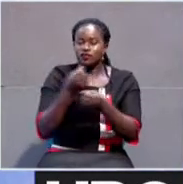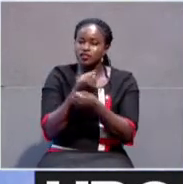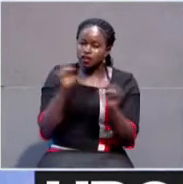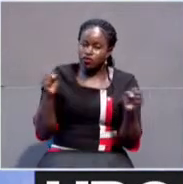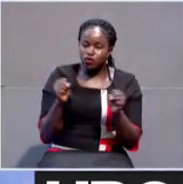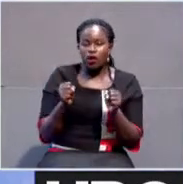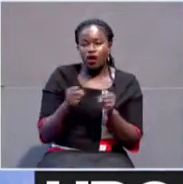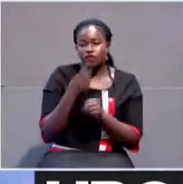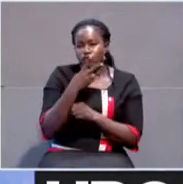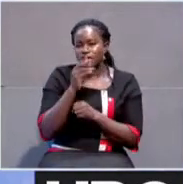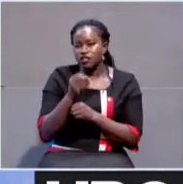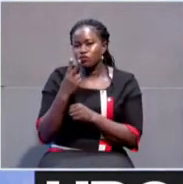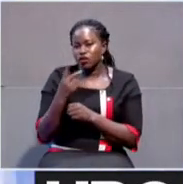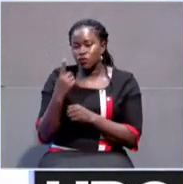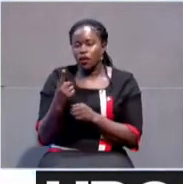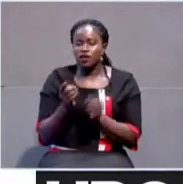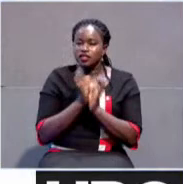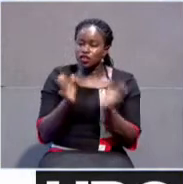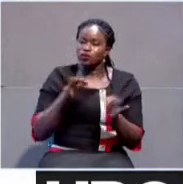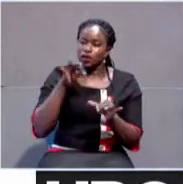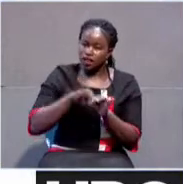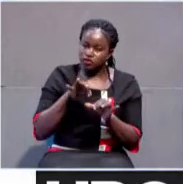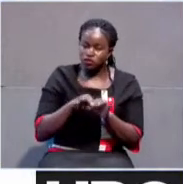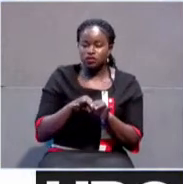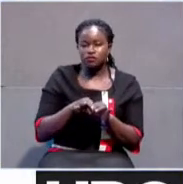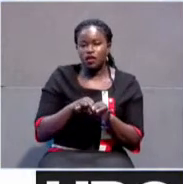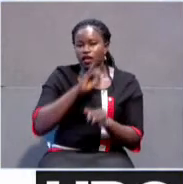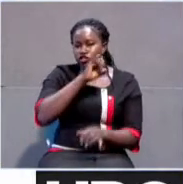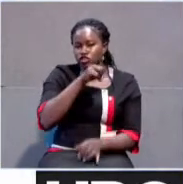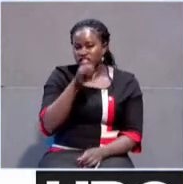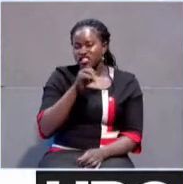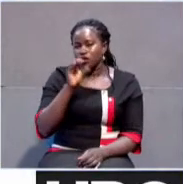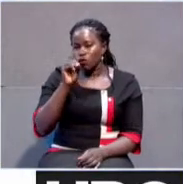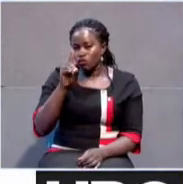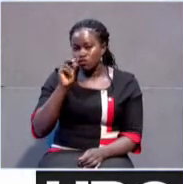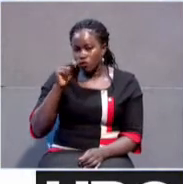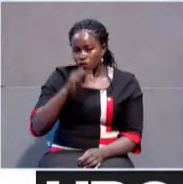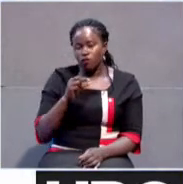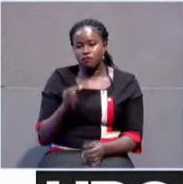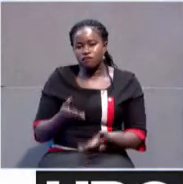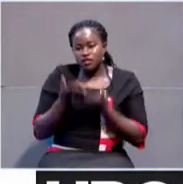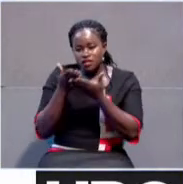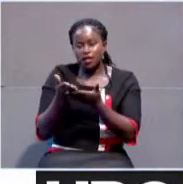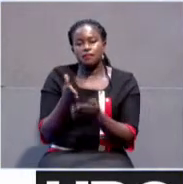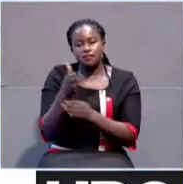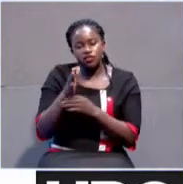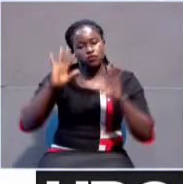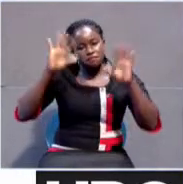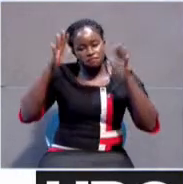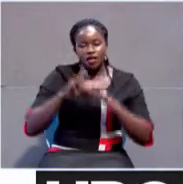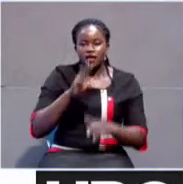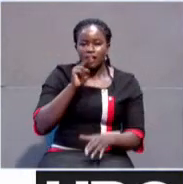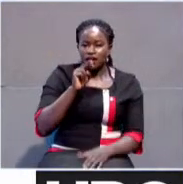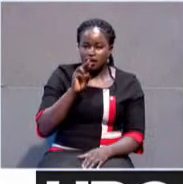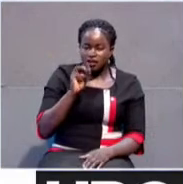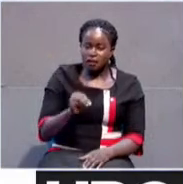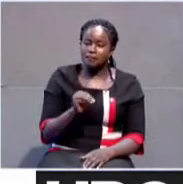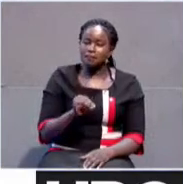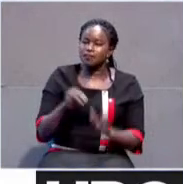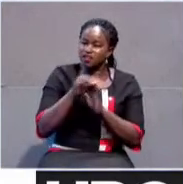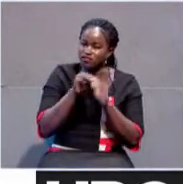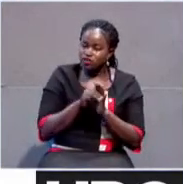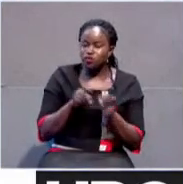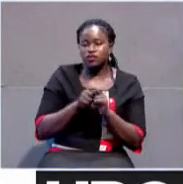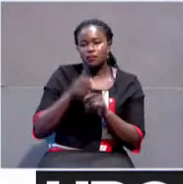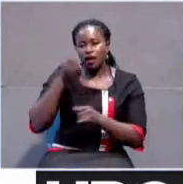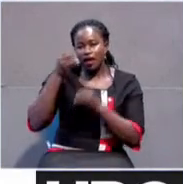2021 general election. General Jeje Odong was presenting the ministry's success on NRM manifesto in the ending political